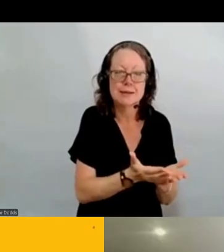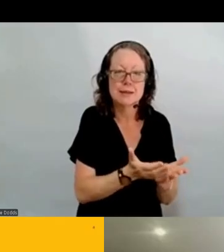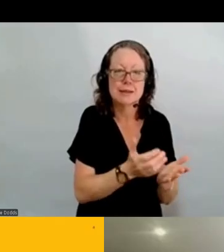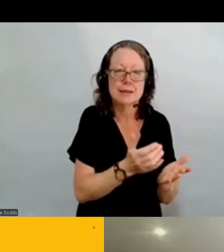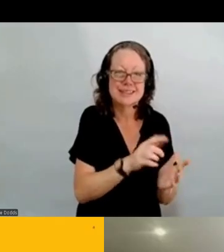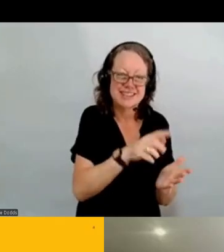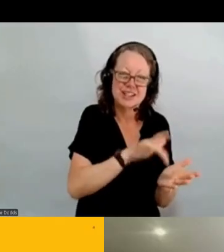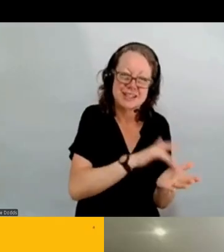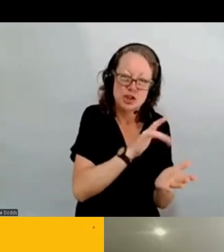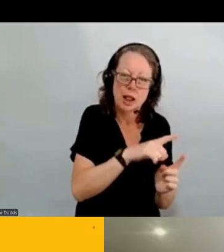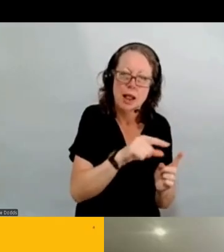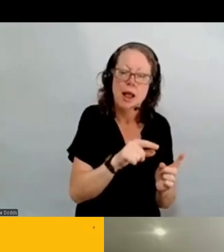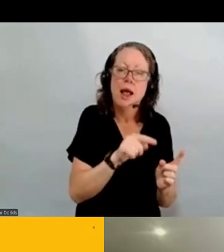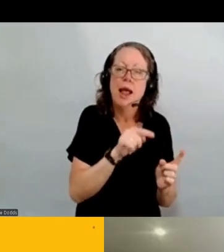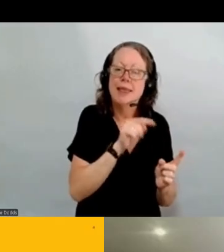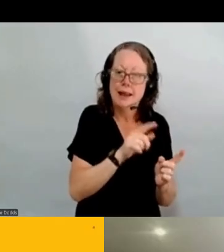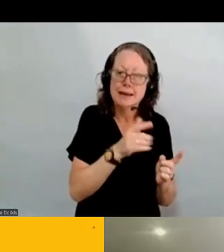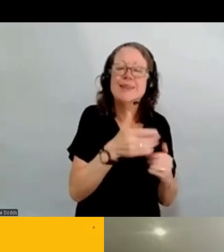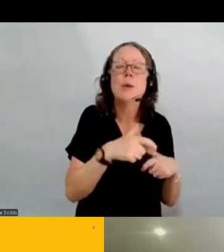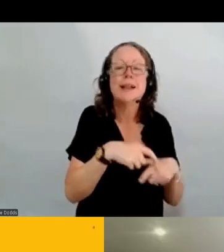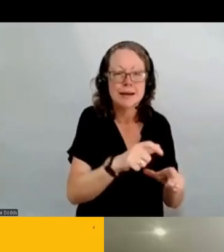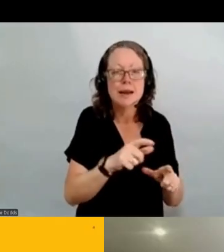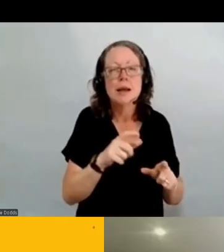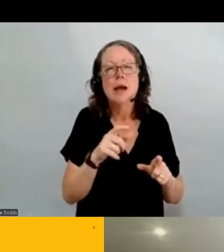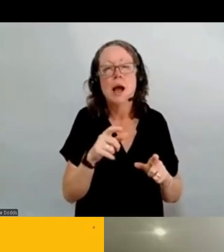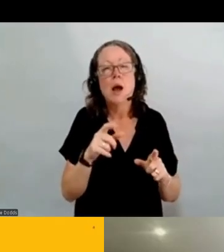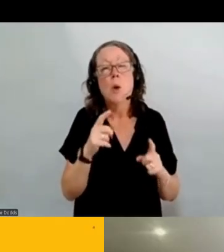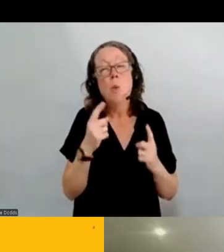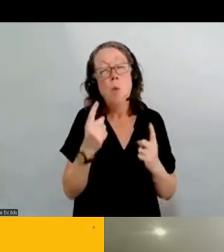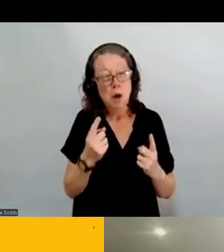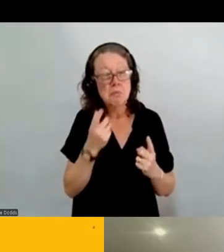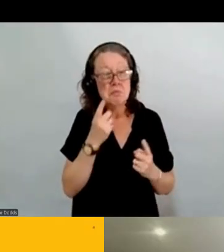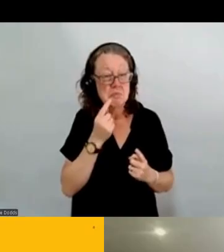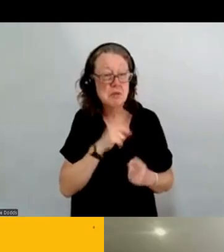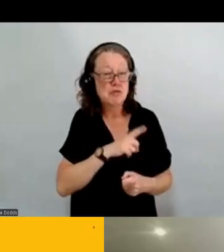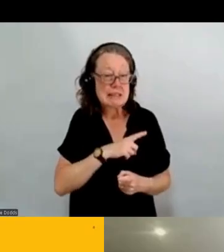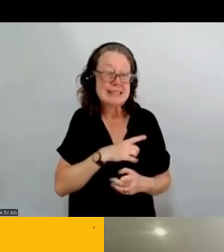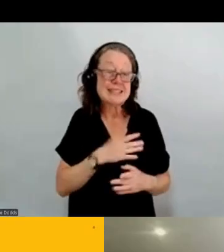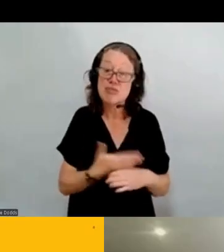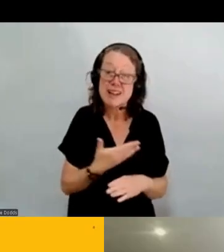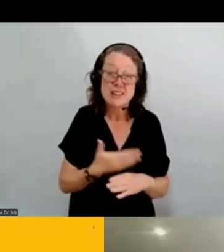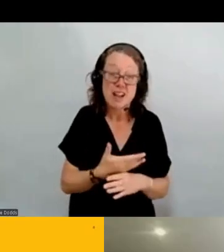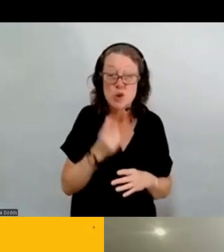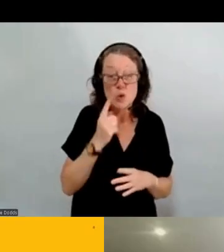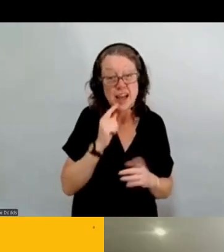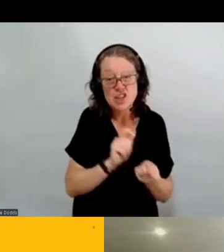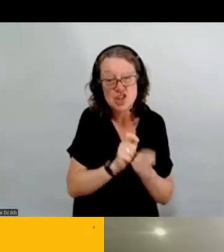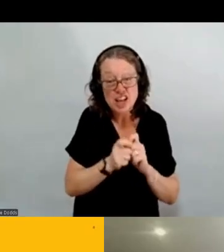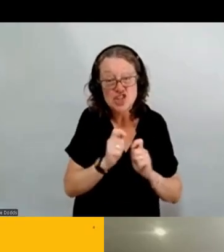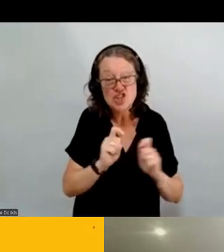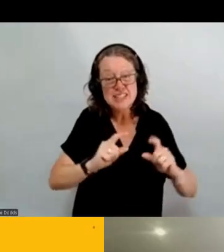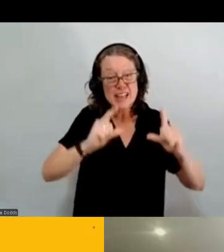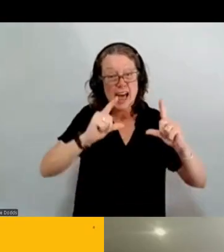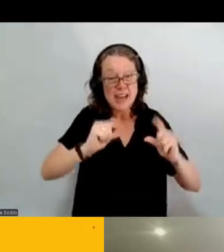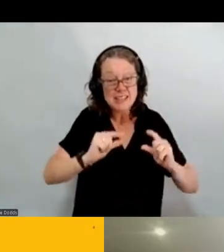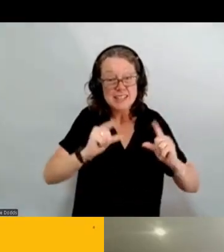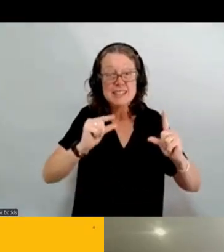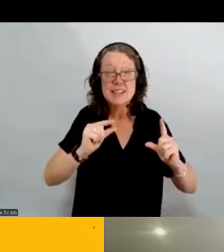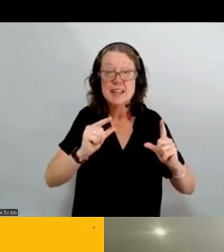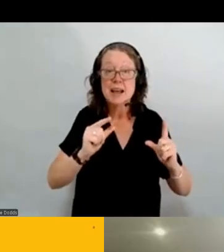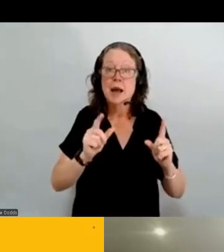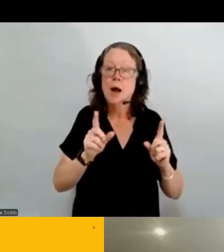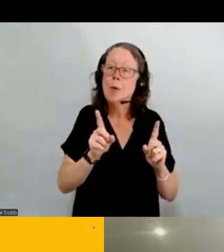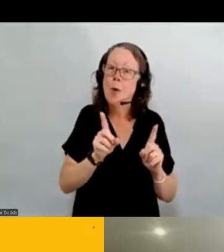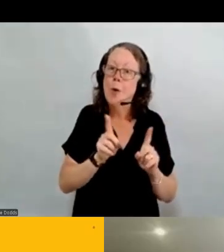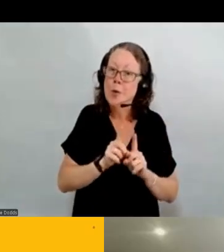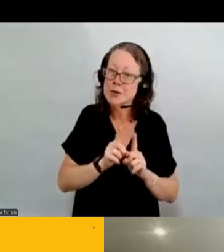change size, change lighting. It can just be more accessible. The other thing is, on a digital device, people can't see what you're reading. So